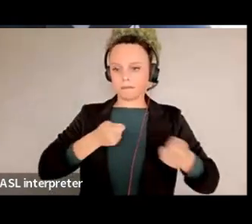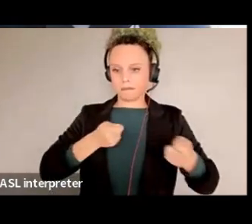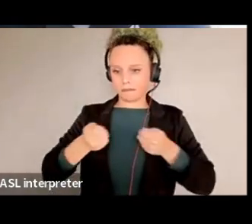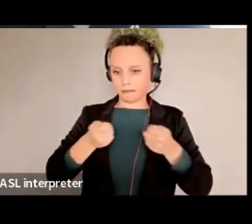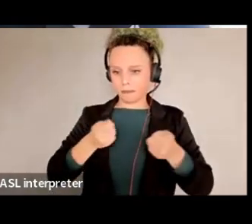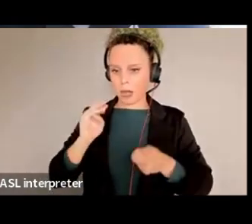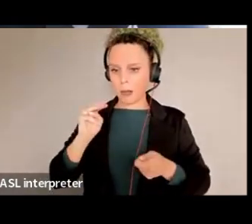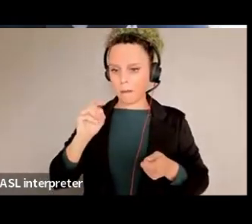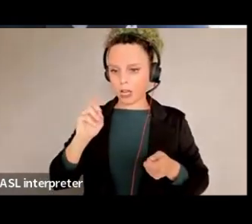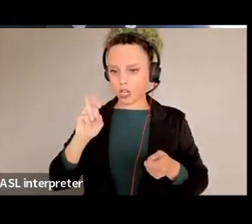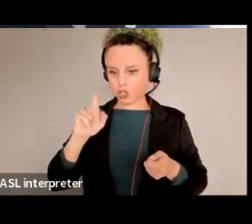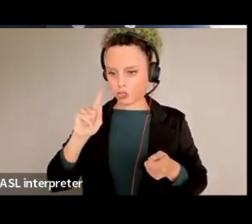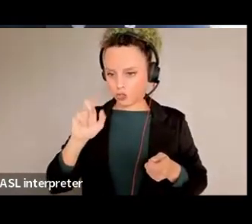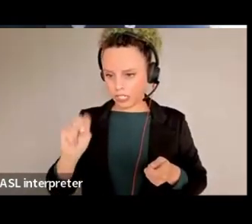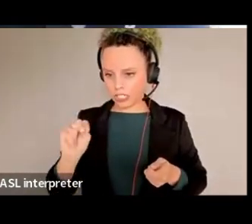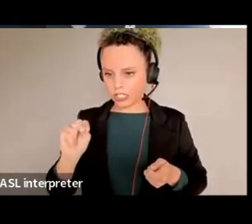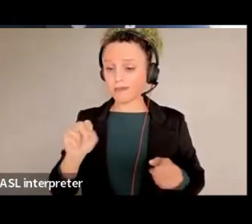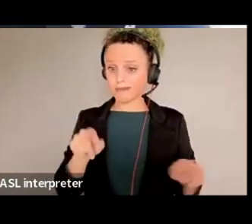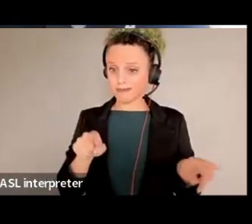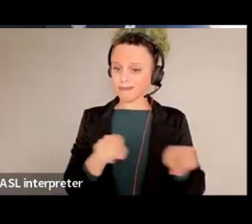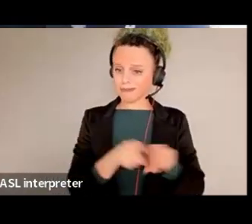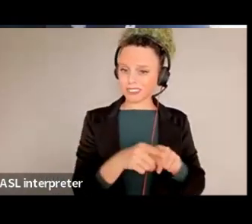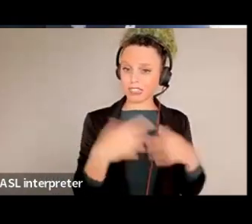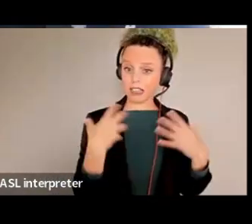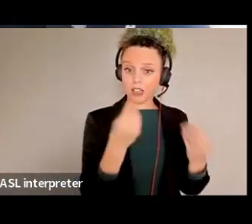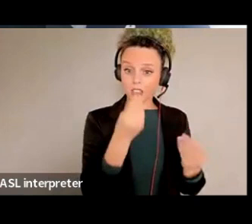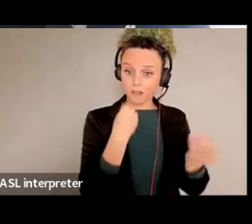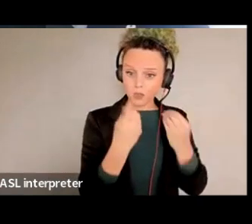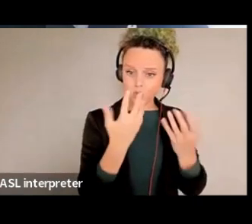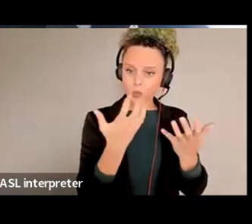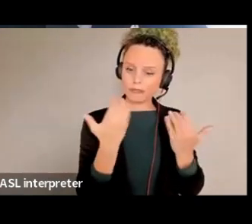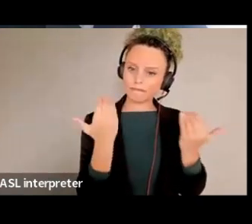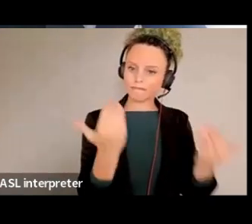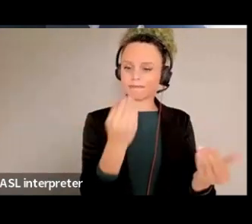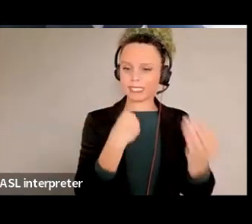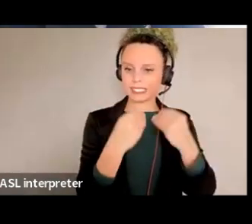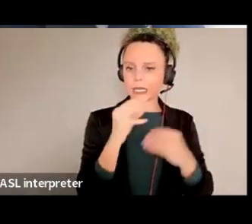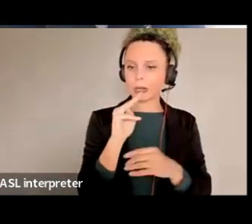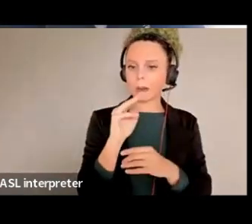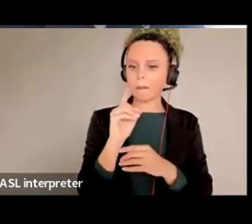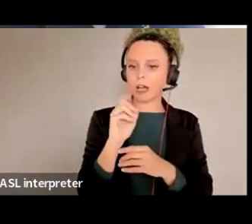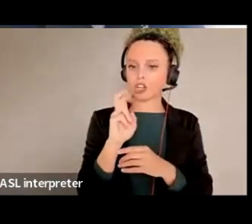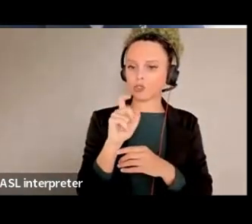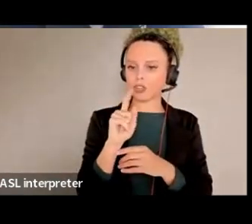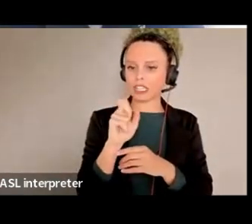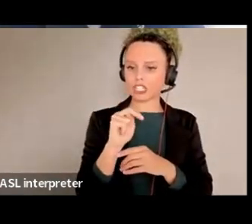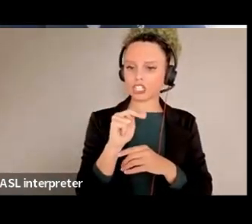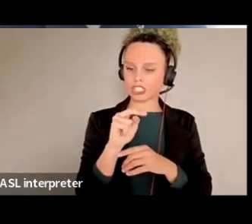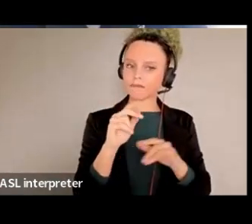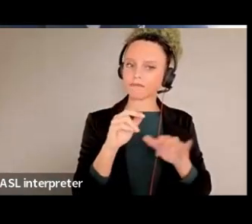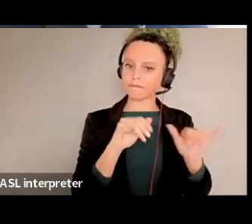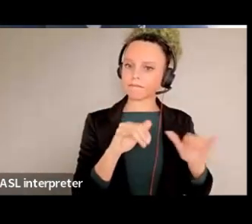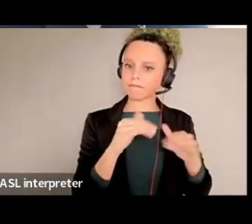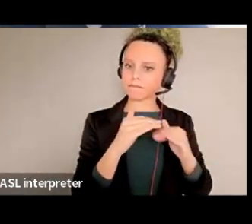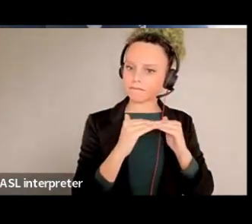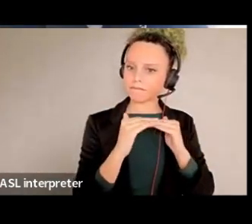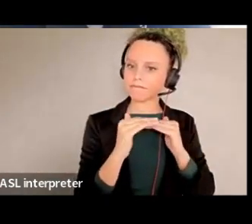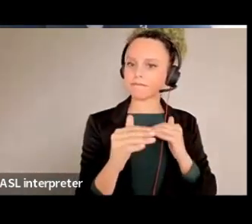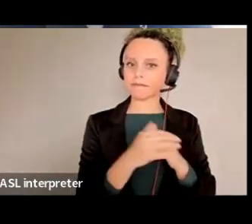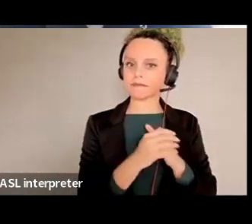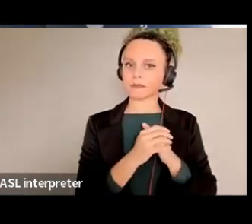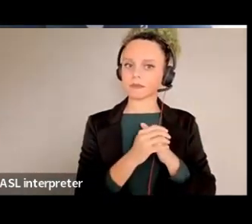bad. And really, it's just about moderation. You even want to eat healthy foods in